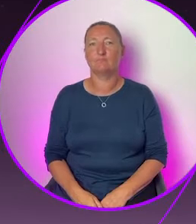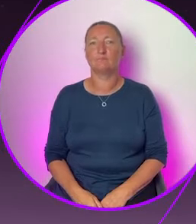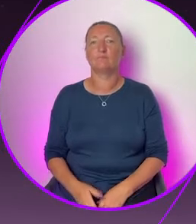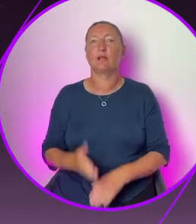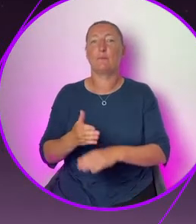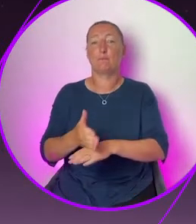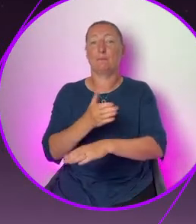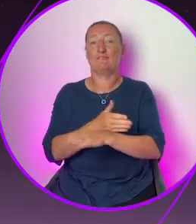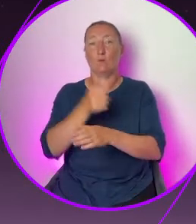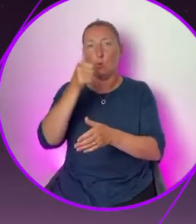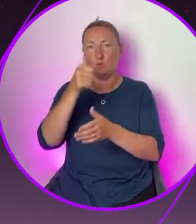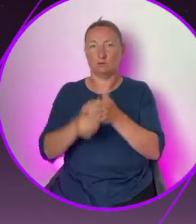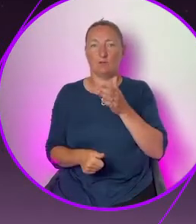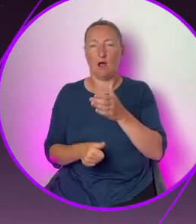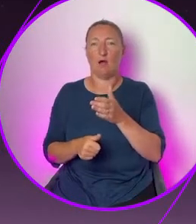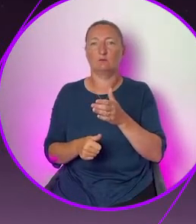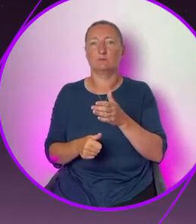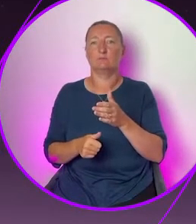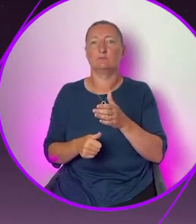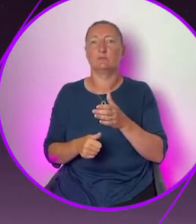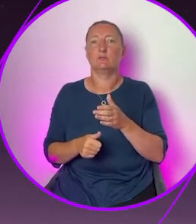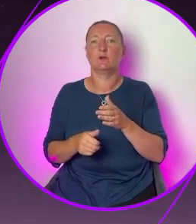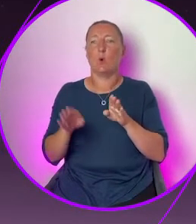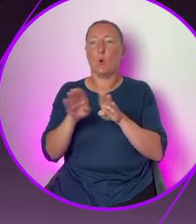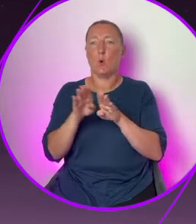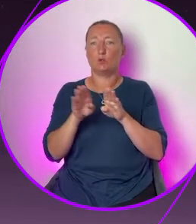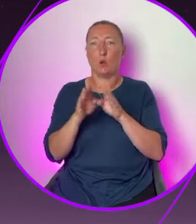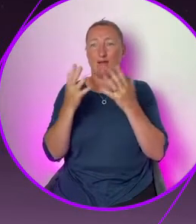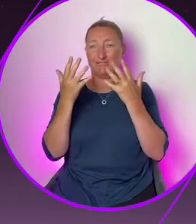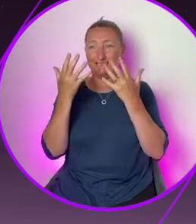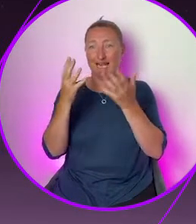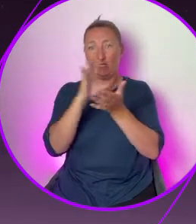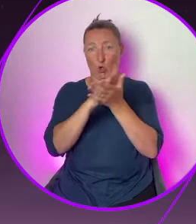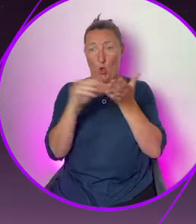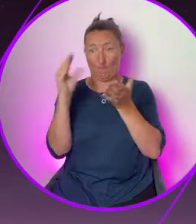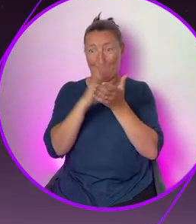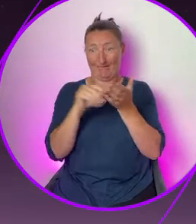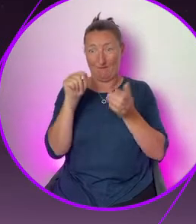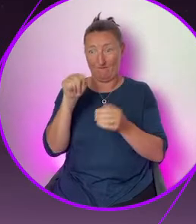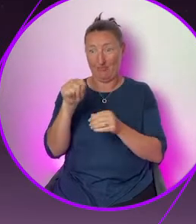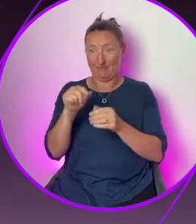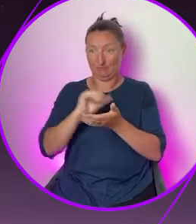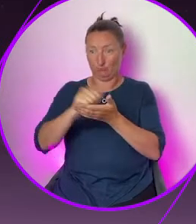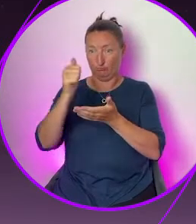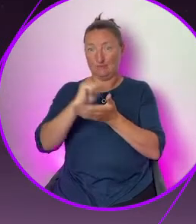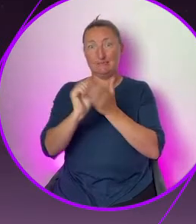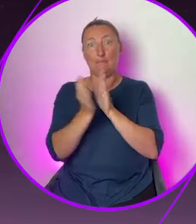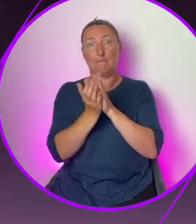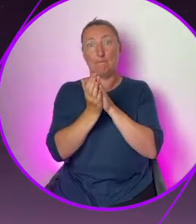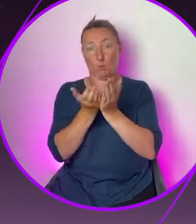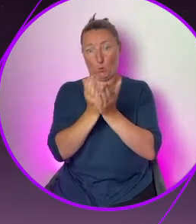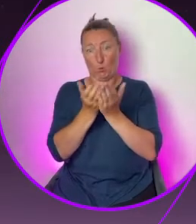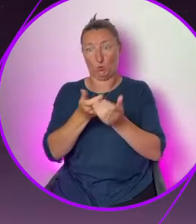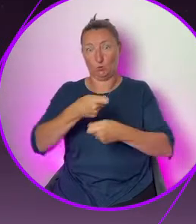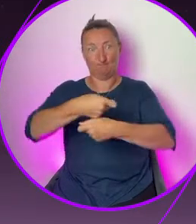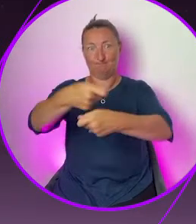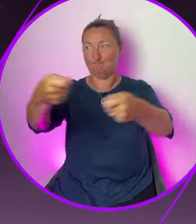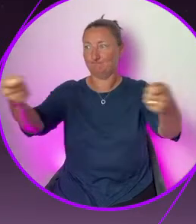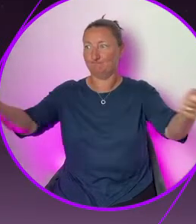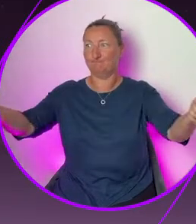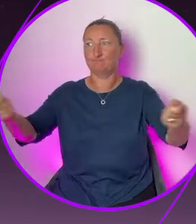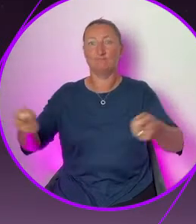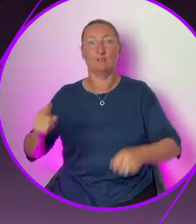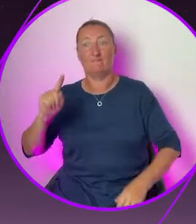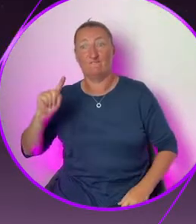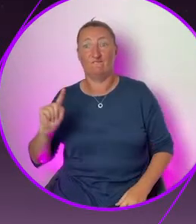really start, we also have 10 copies of this printed book to give away to anyone, to the